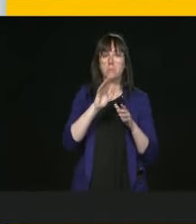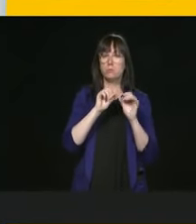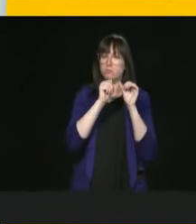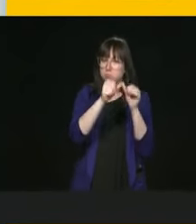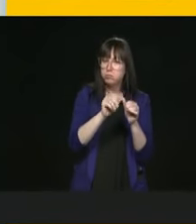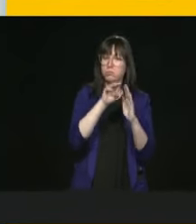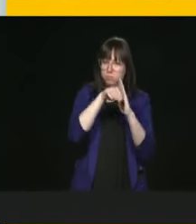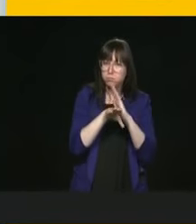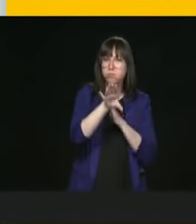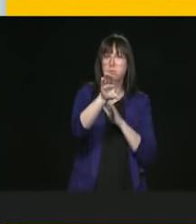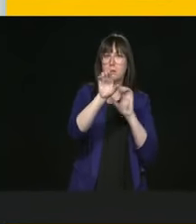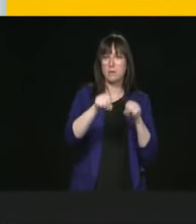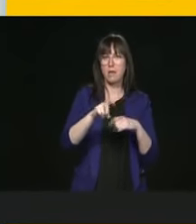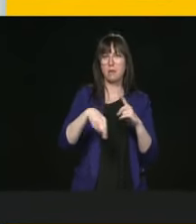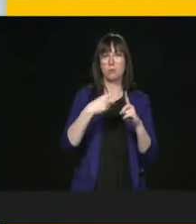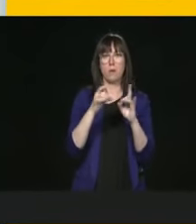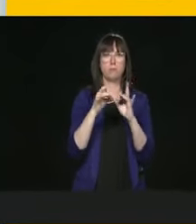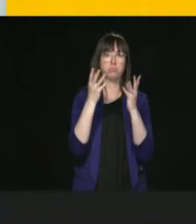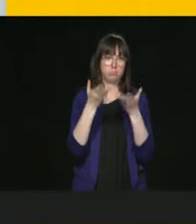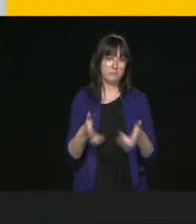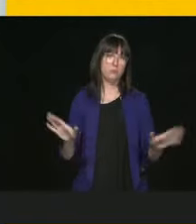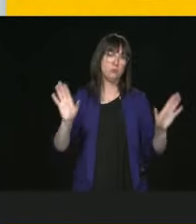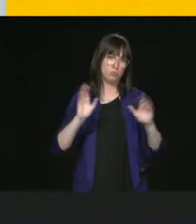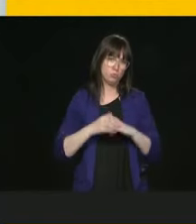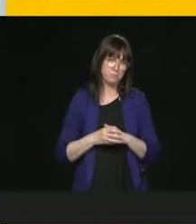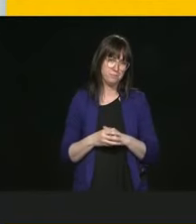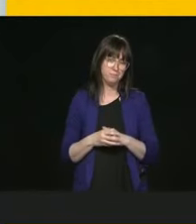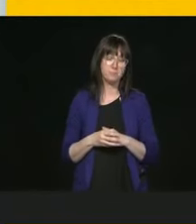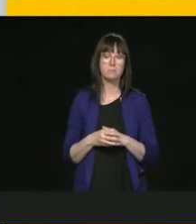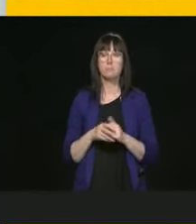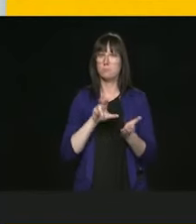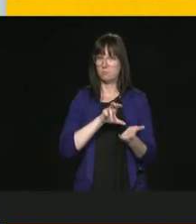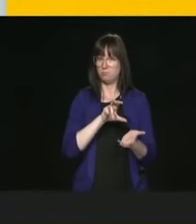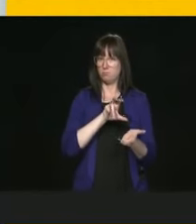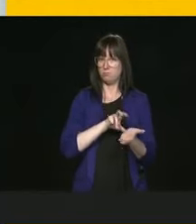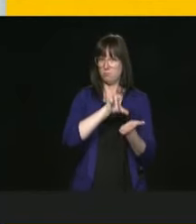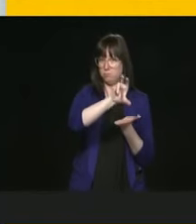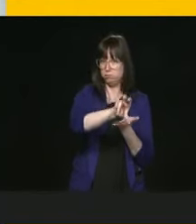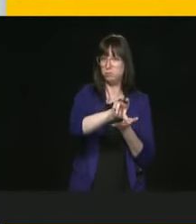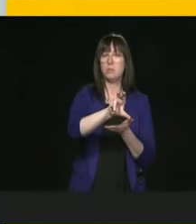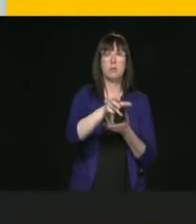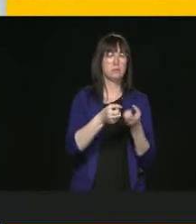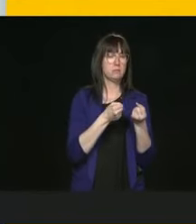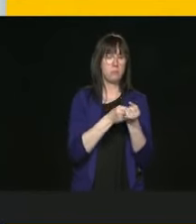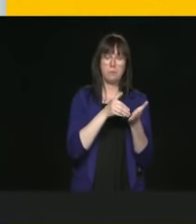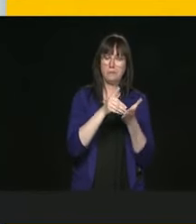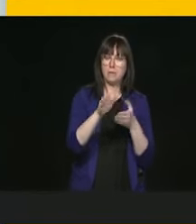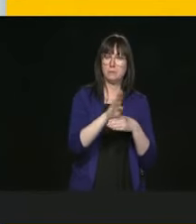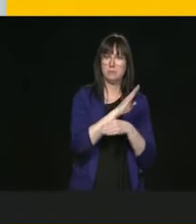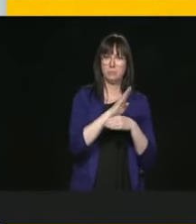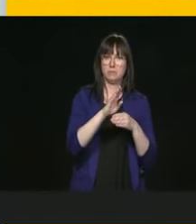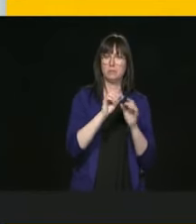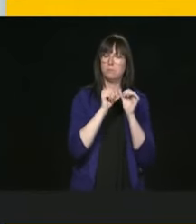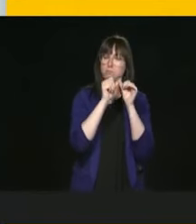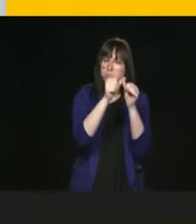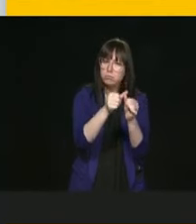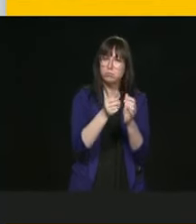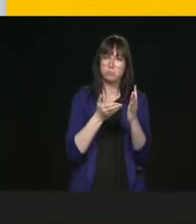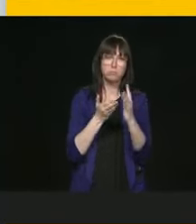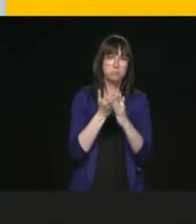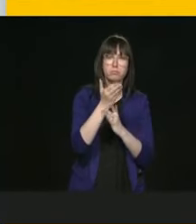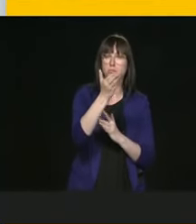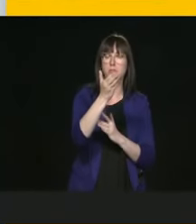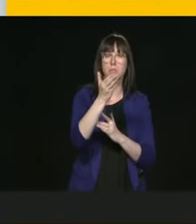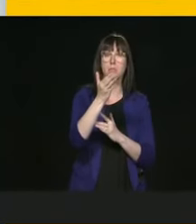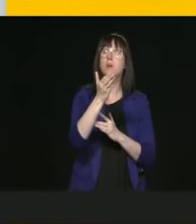rebound after this crisis. Today's investment will help thousands of businesses bridge to better times, including